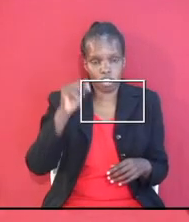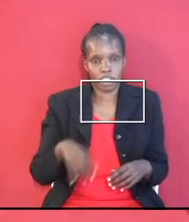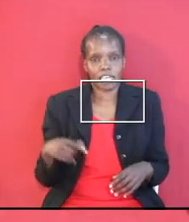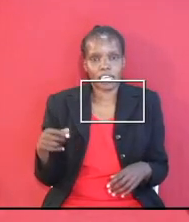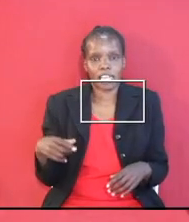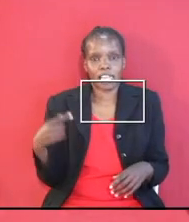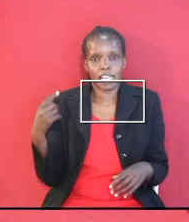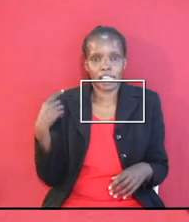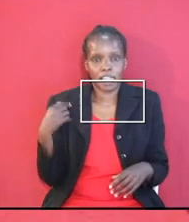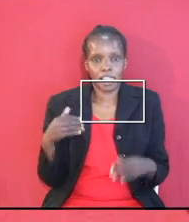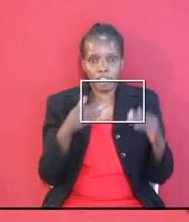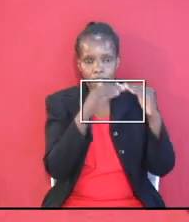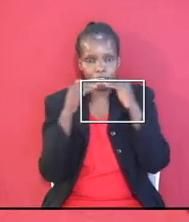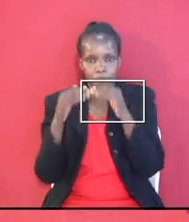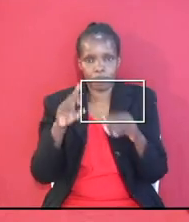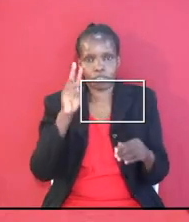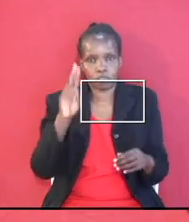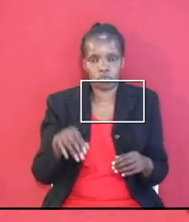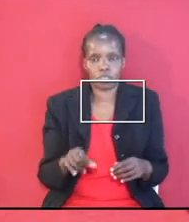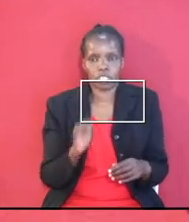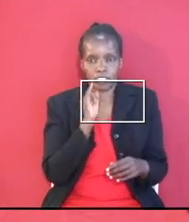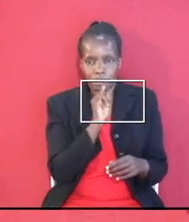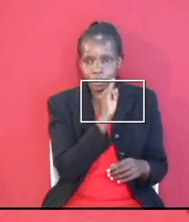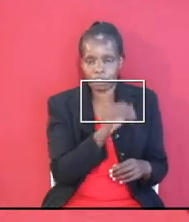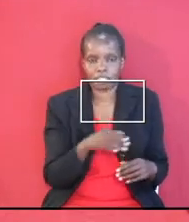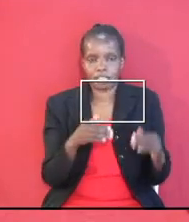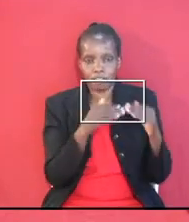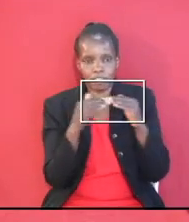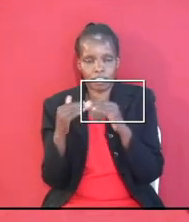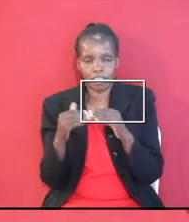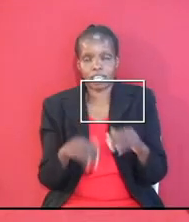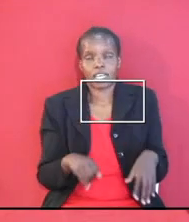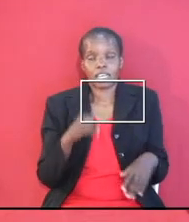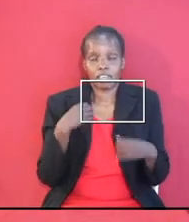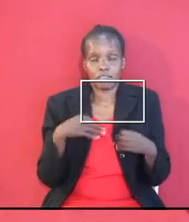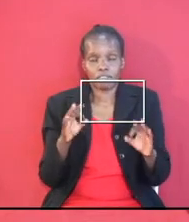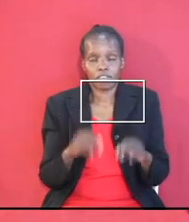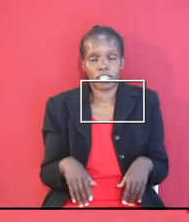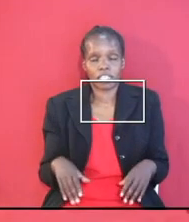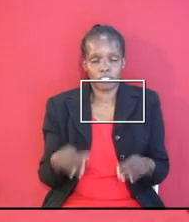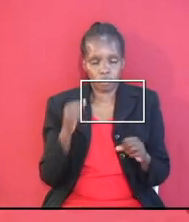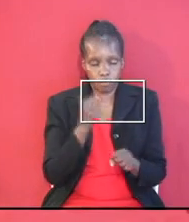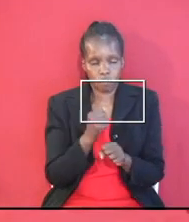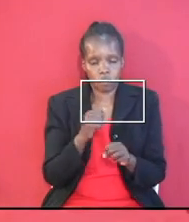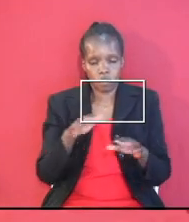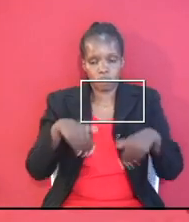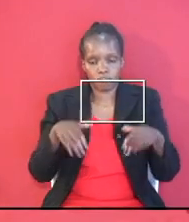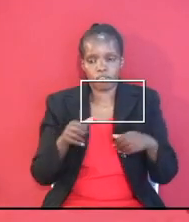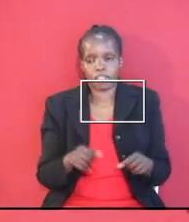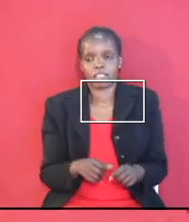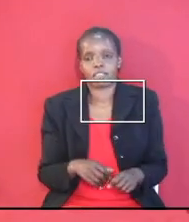two? Conditioning. Conditioning level. So if you are in the God's vineyard, you must know what level are you